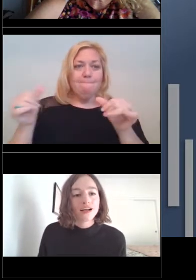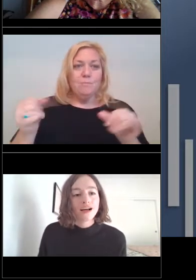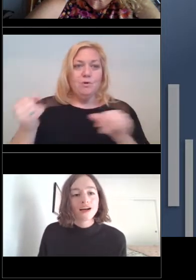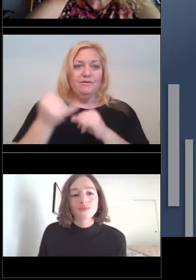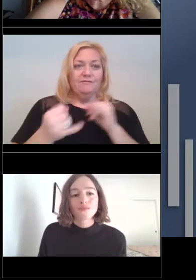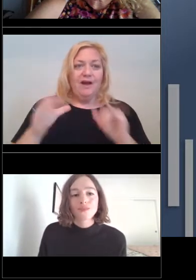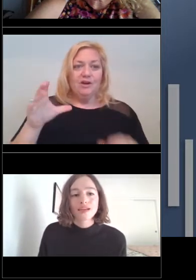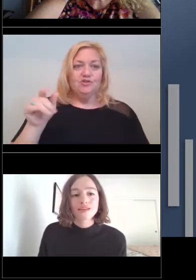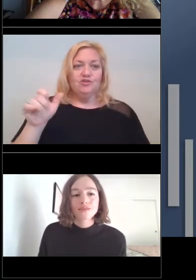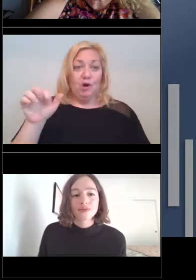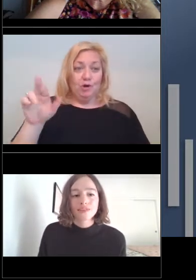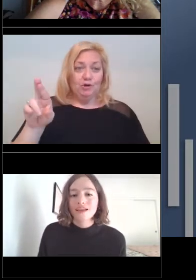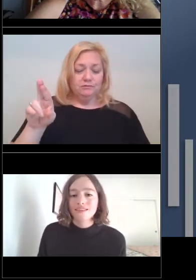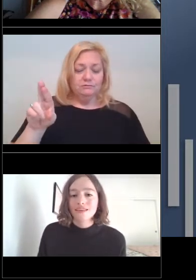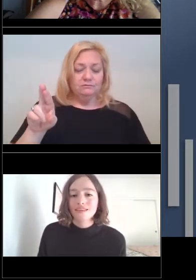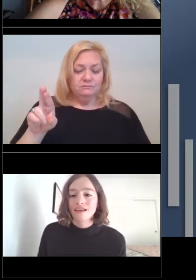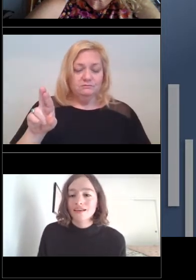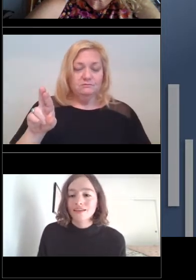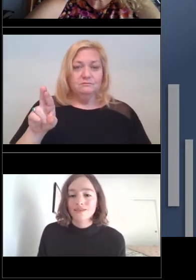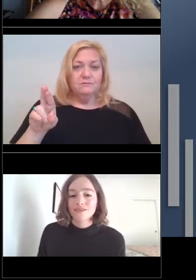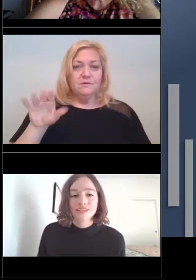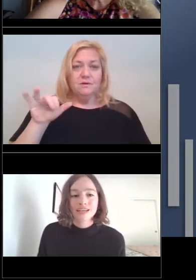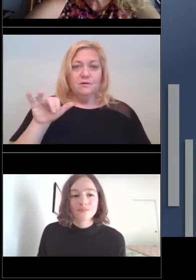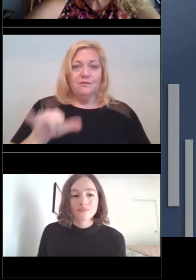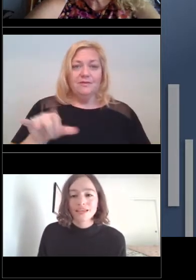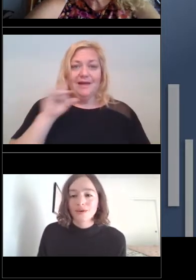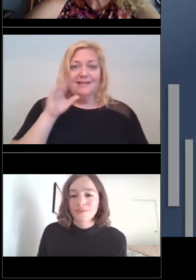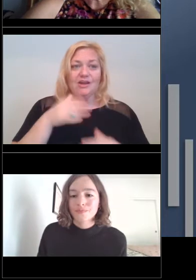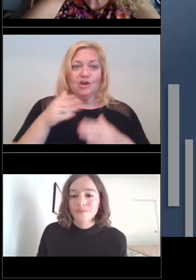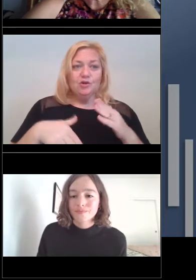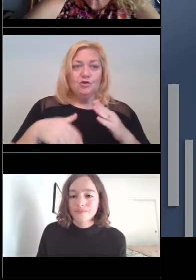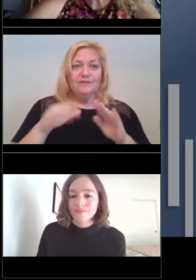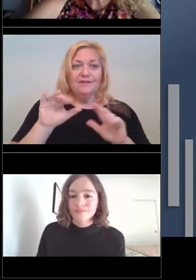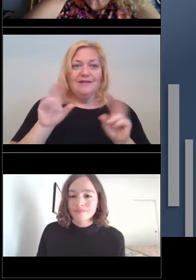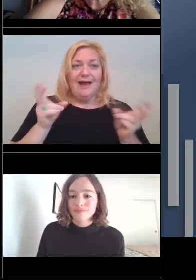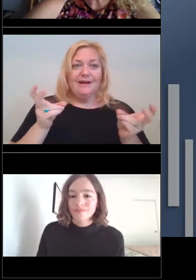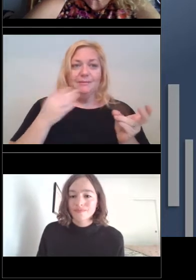charter. And with that, I think that concludes this item. Thank you.